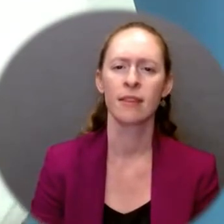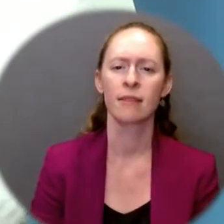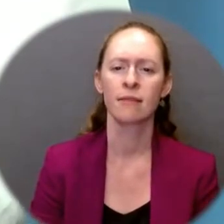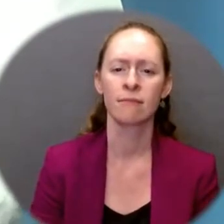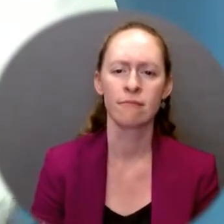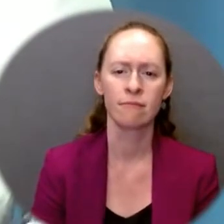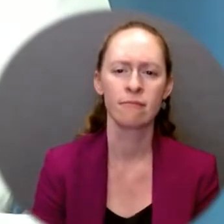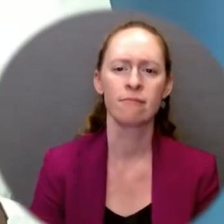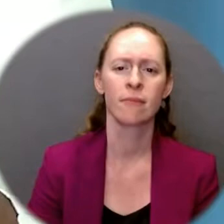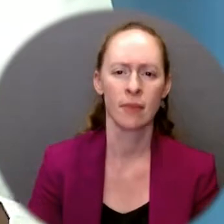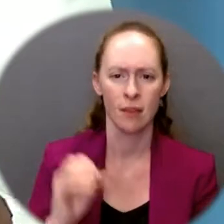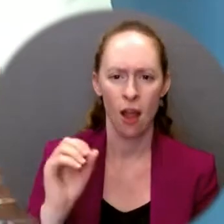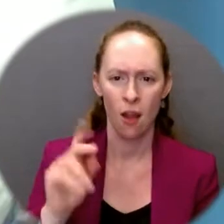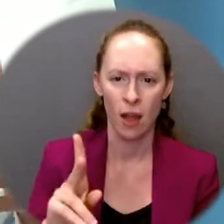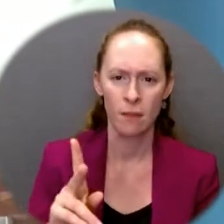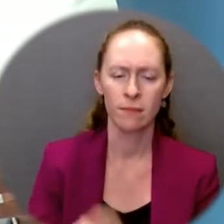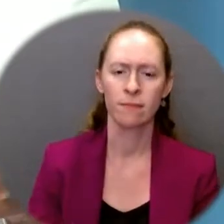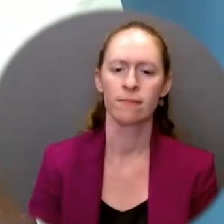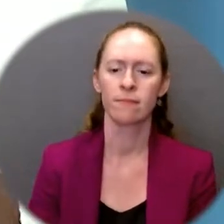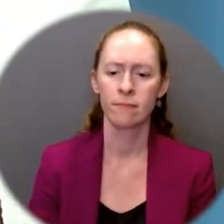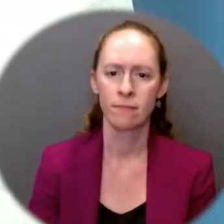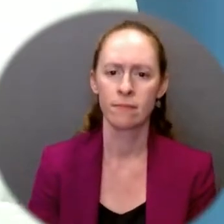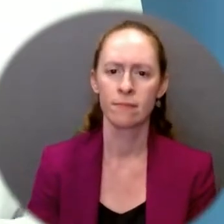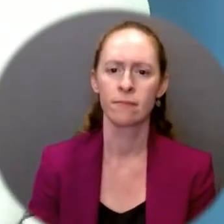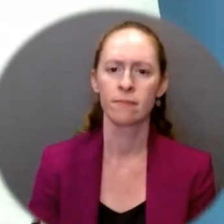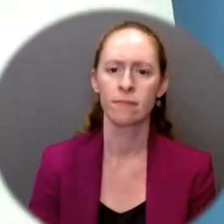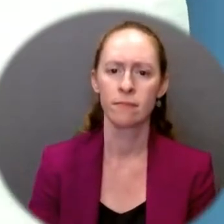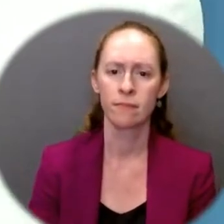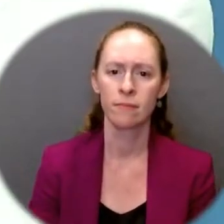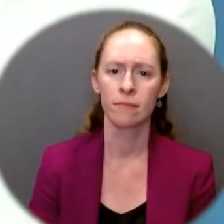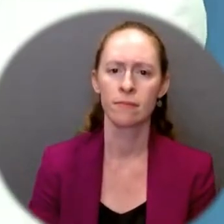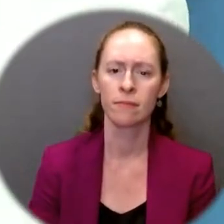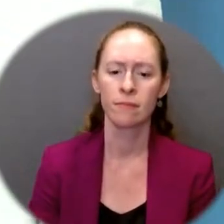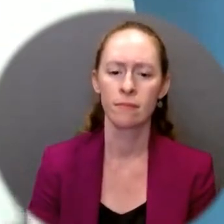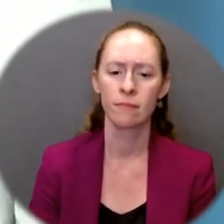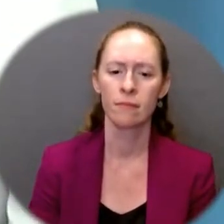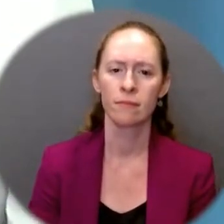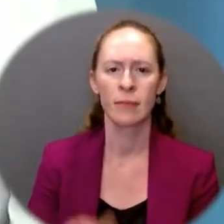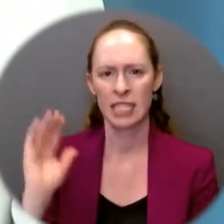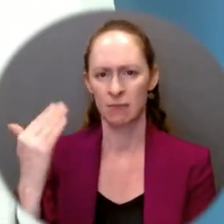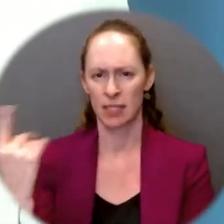okay, so that's been confirmed. Okay, the royal family.